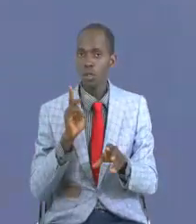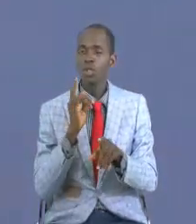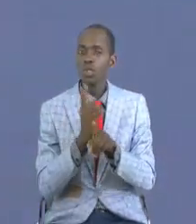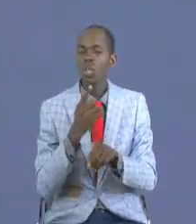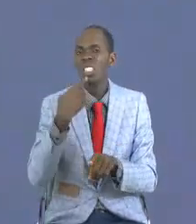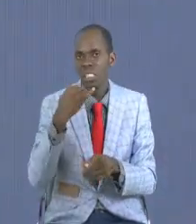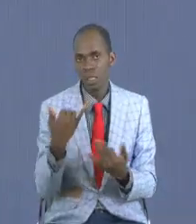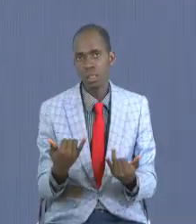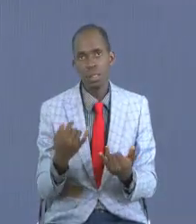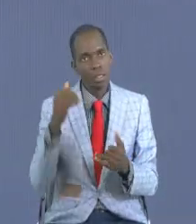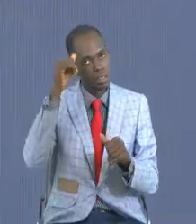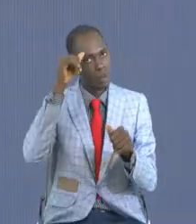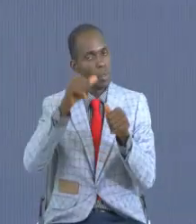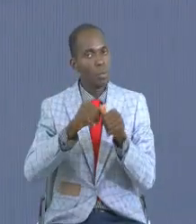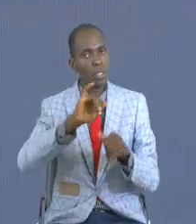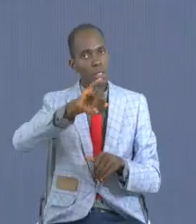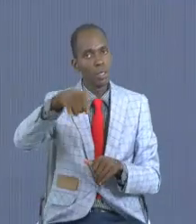see judas iscariot